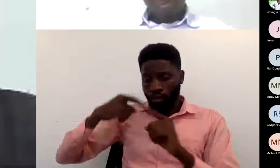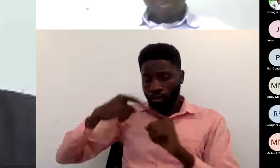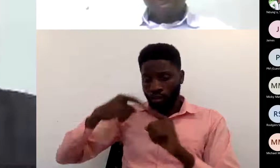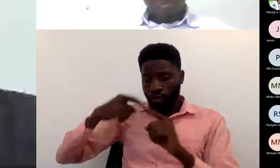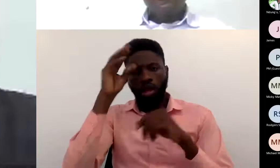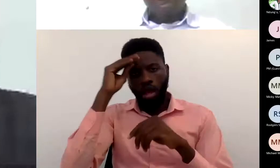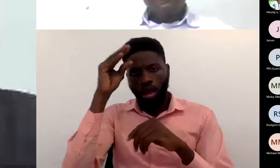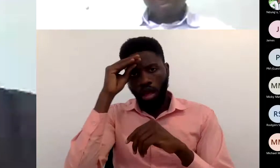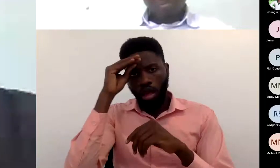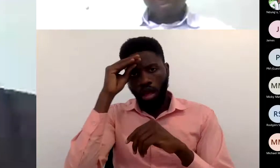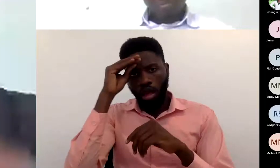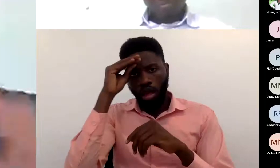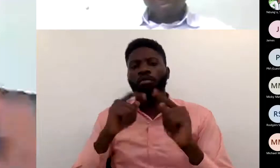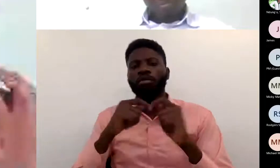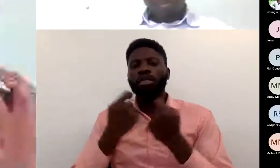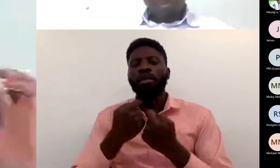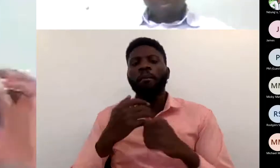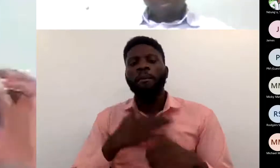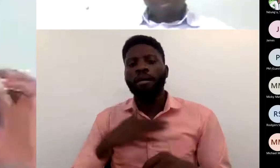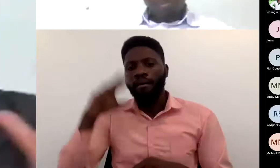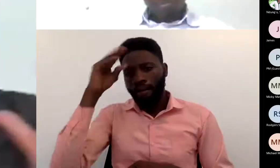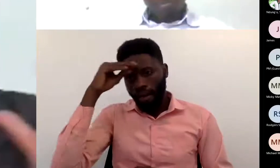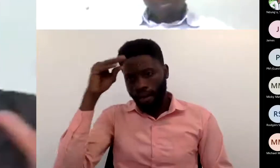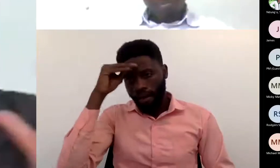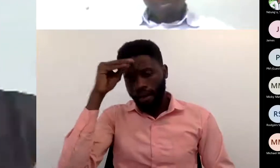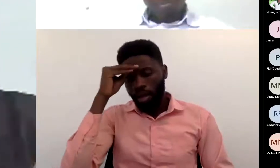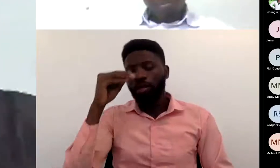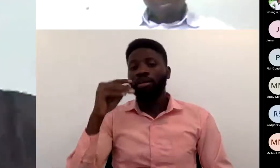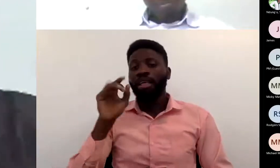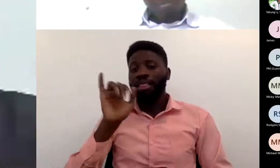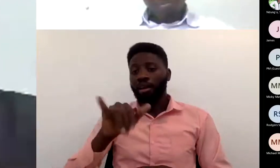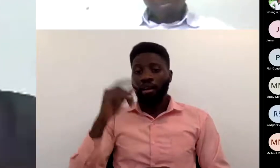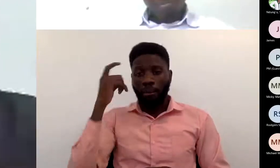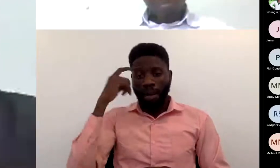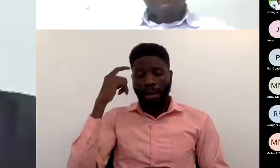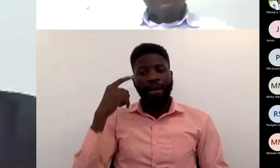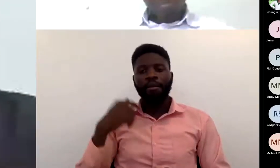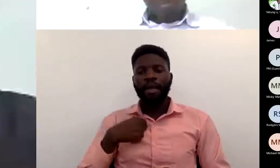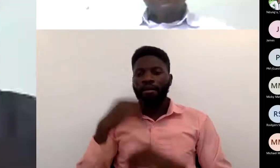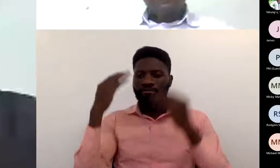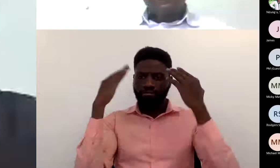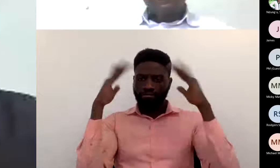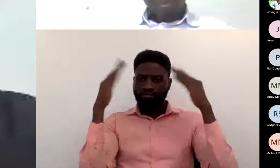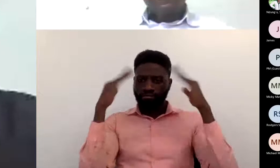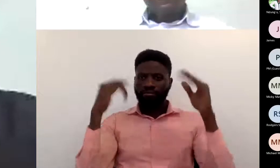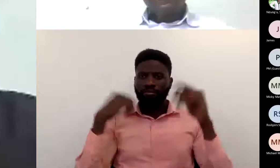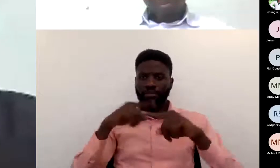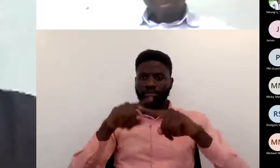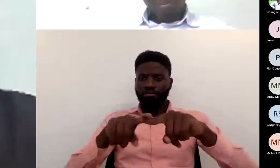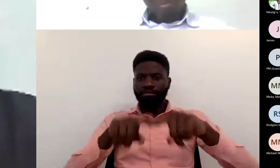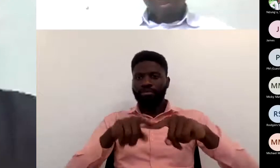learning from my teams. And it's that mindset, again, that I don't know it all. I will depend on